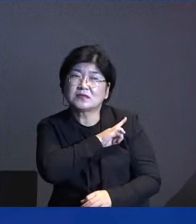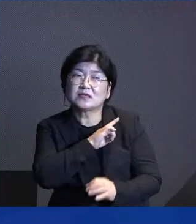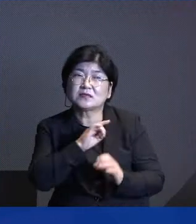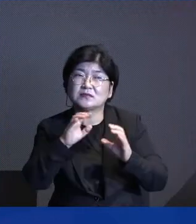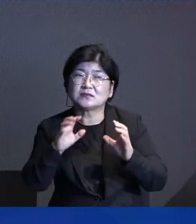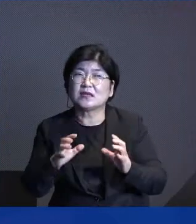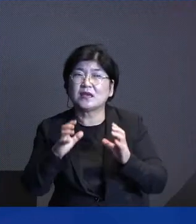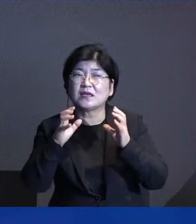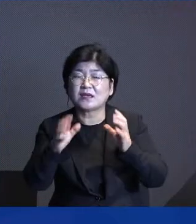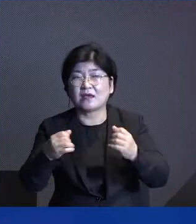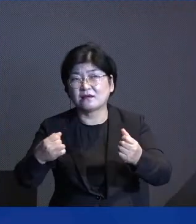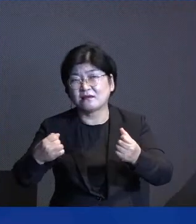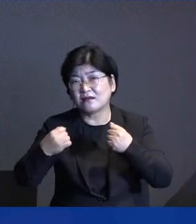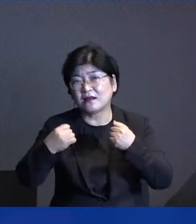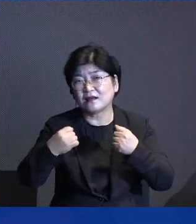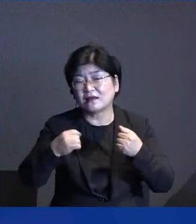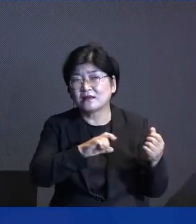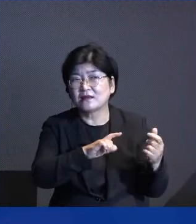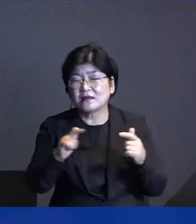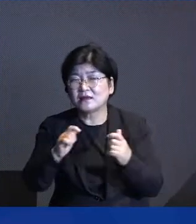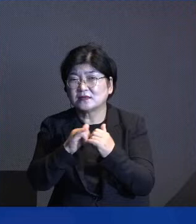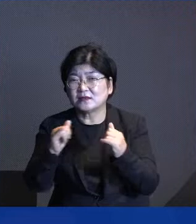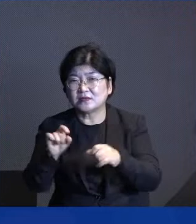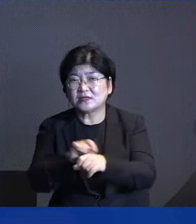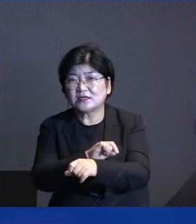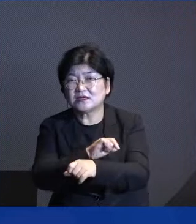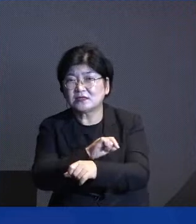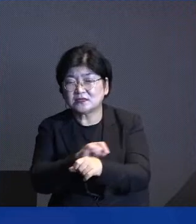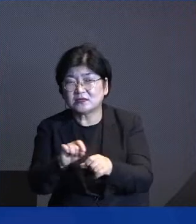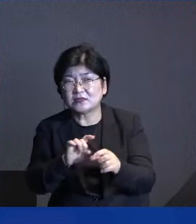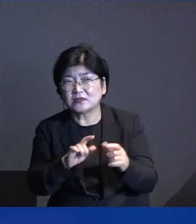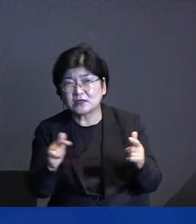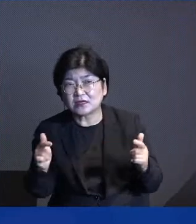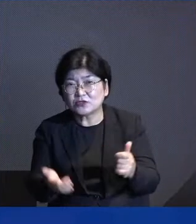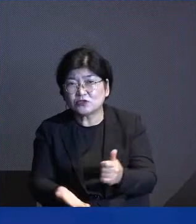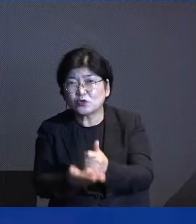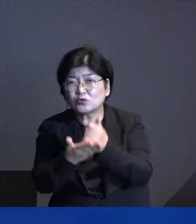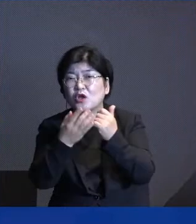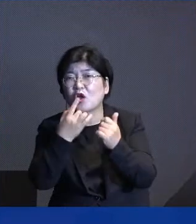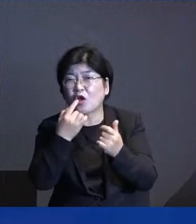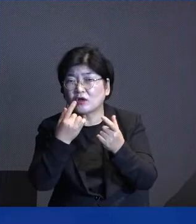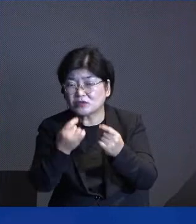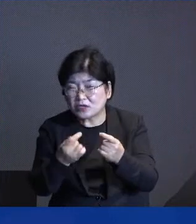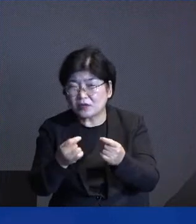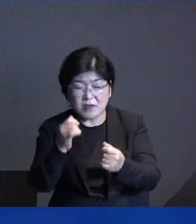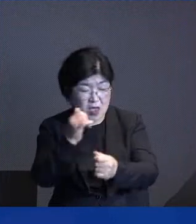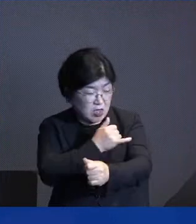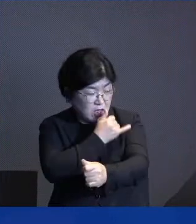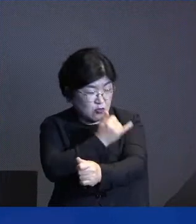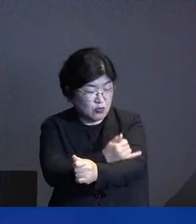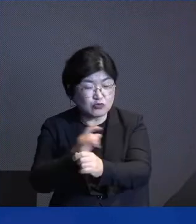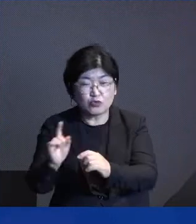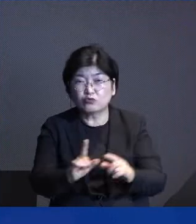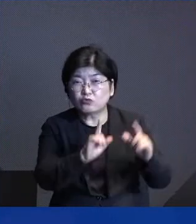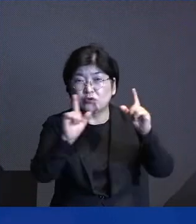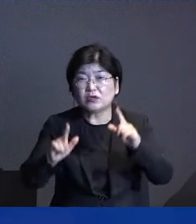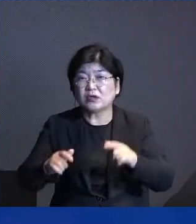health and the respect of specific needs in different stages of life, which obviously include older age,